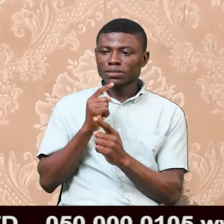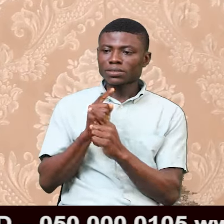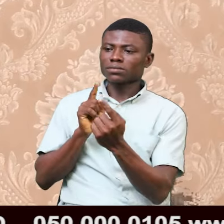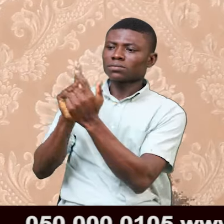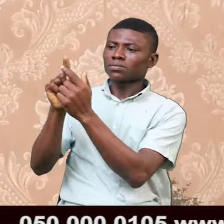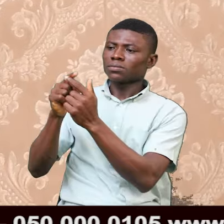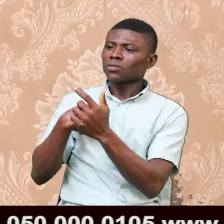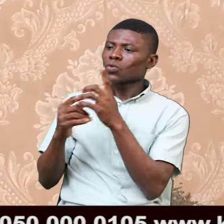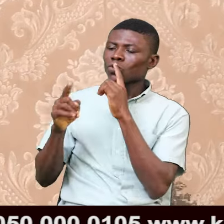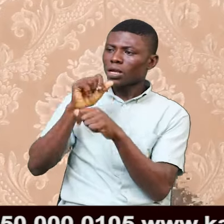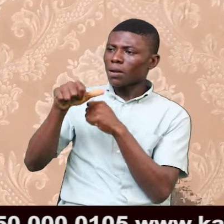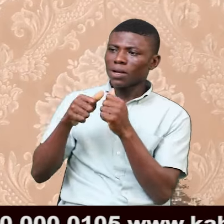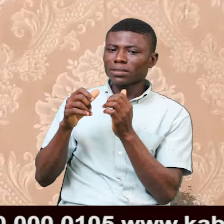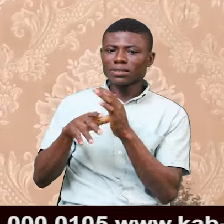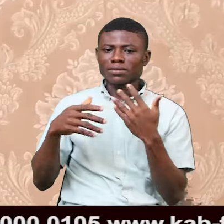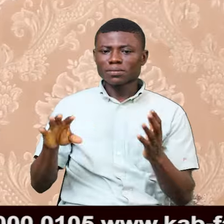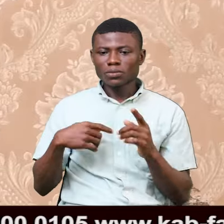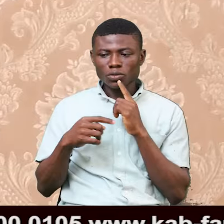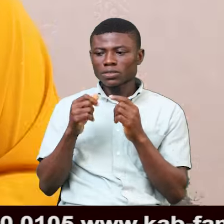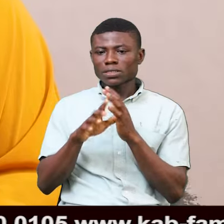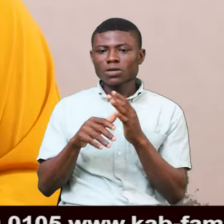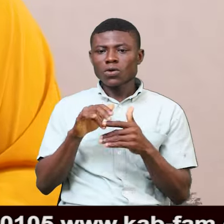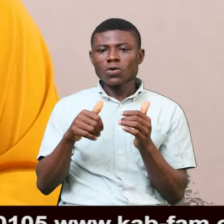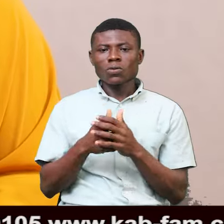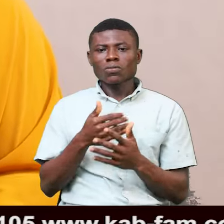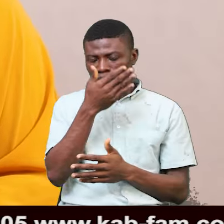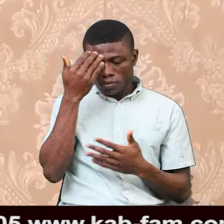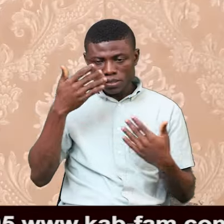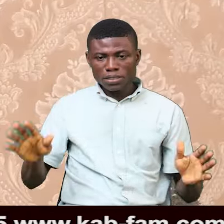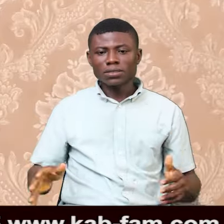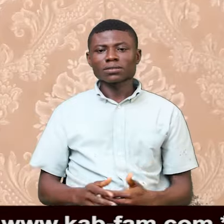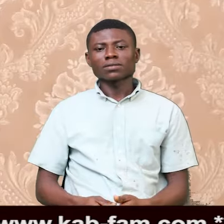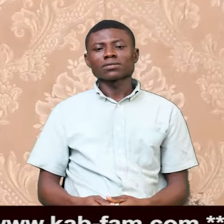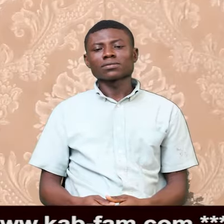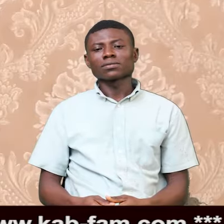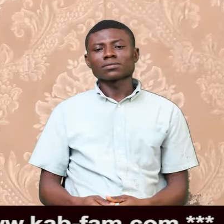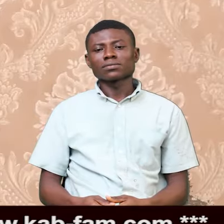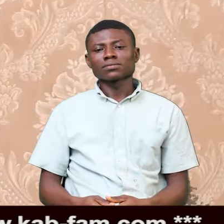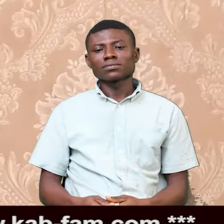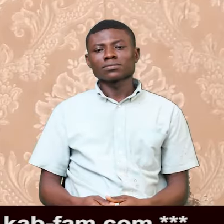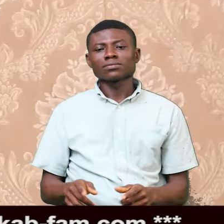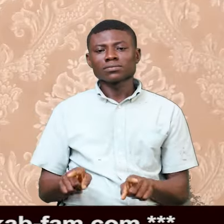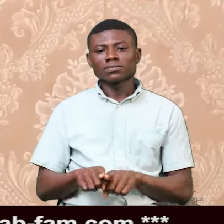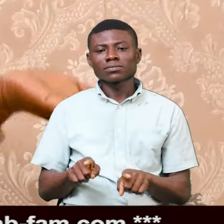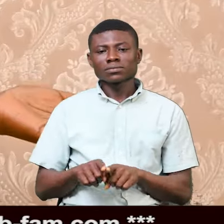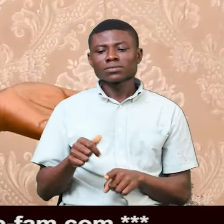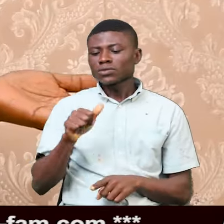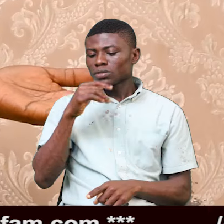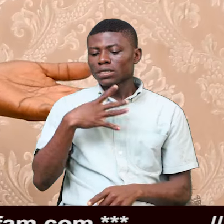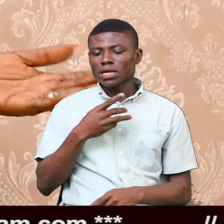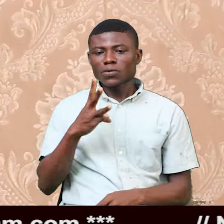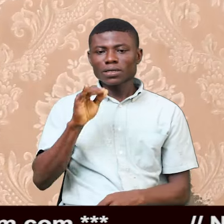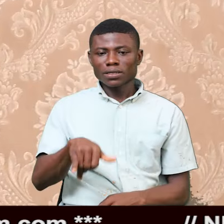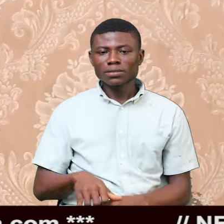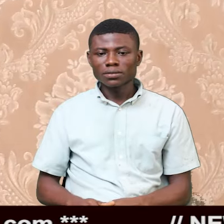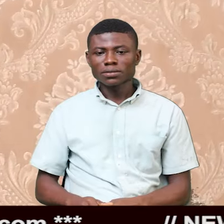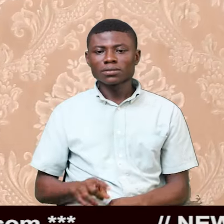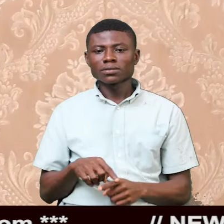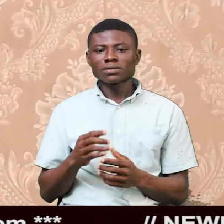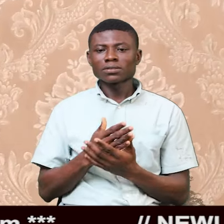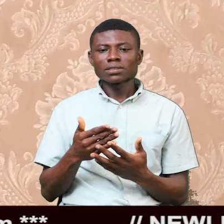I want to talk about me kan wan say me ken we are eno ano ai ono nso no on pesa